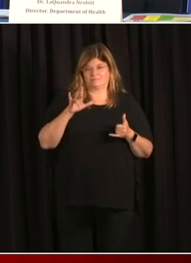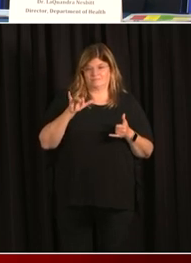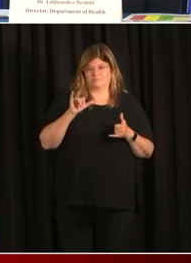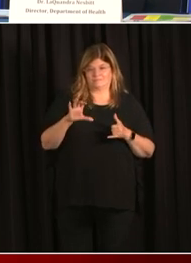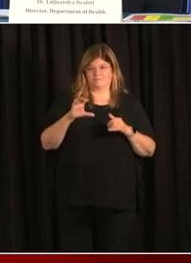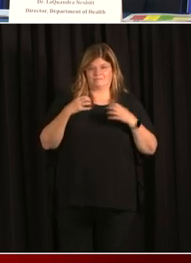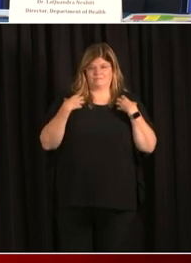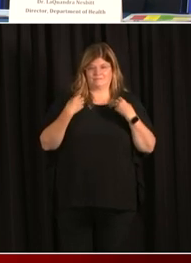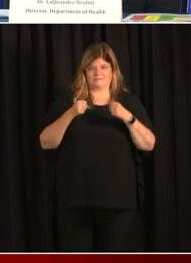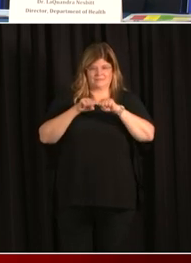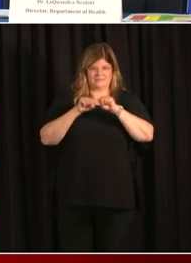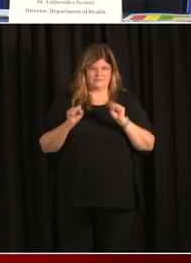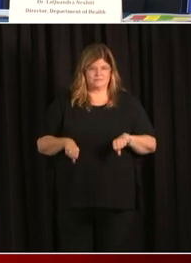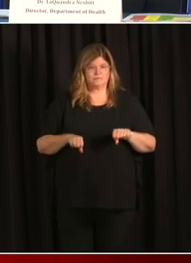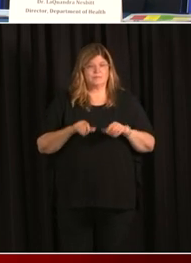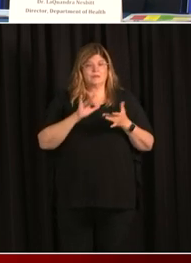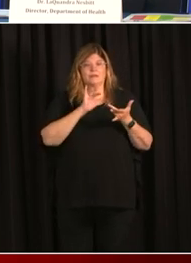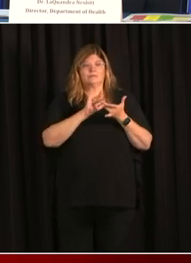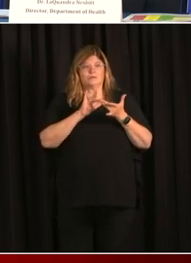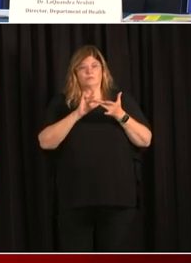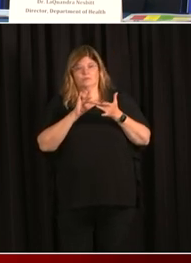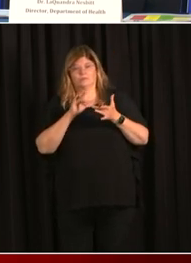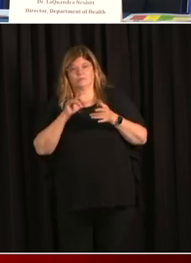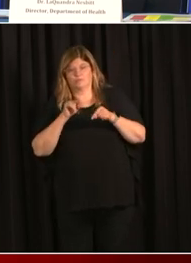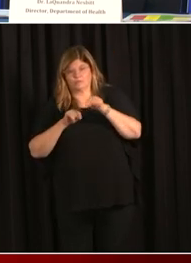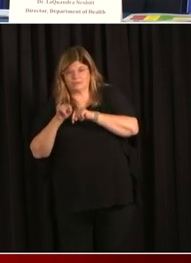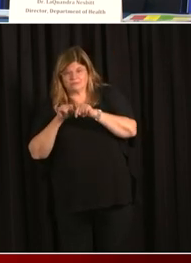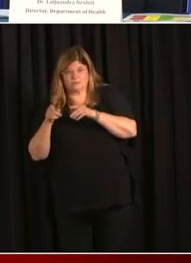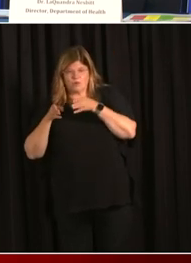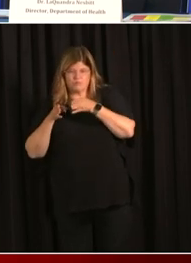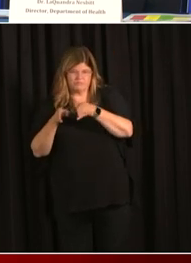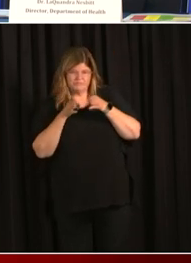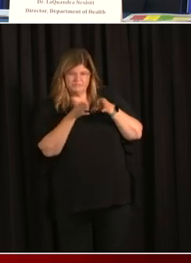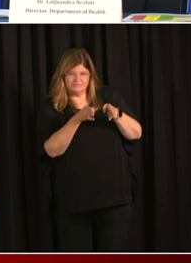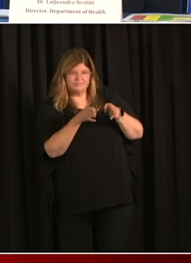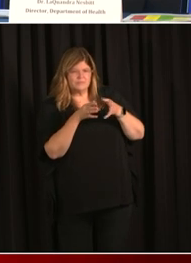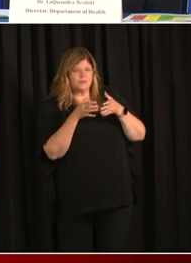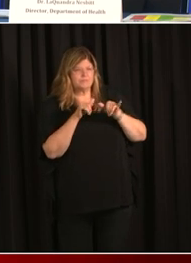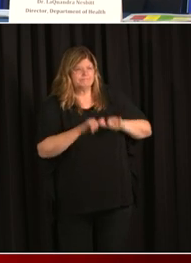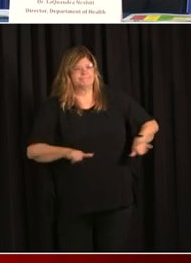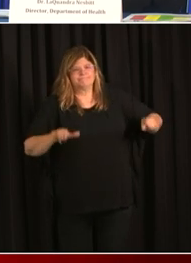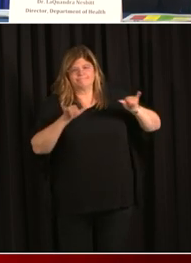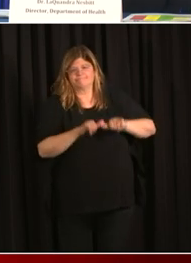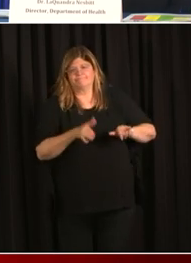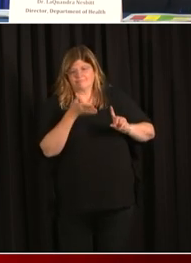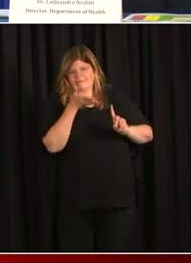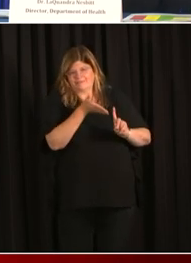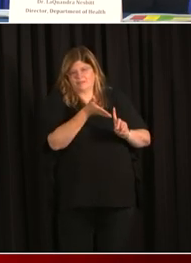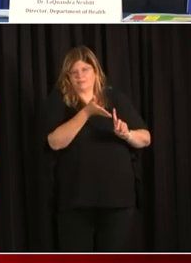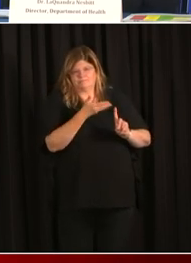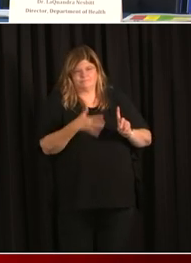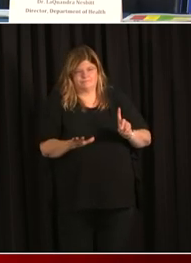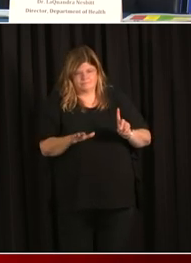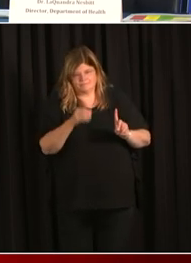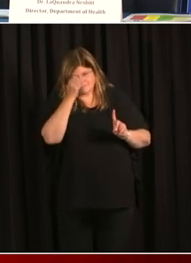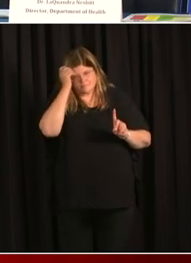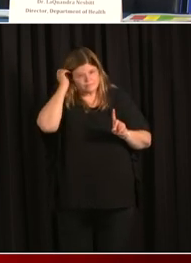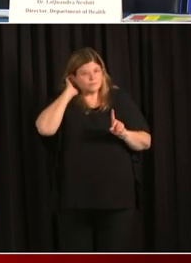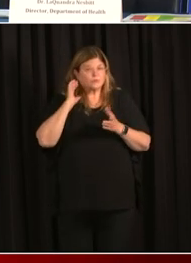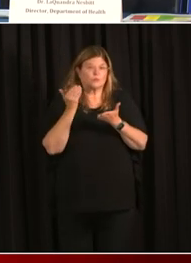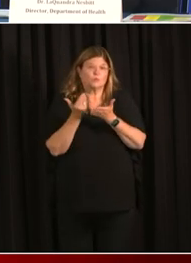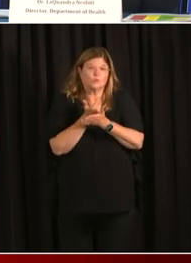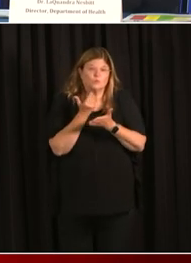where some of the contact tracing metrics that are already routinely reported will exist. The newer metrics, the level